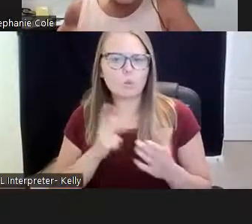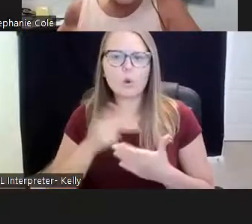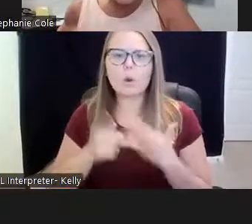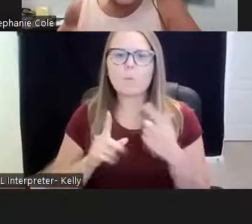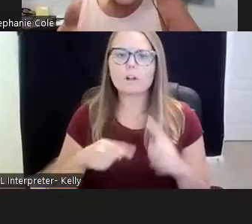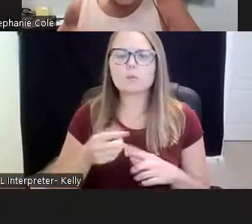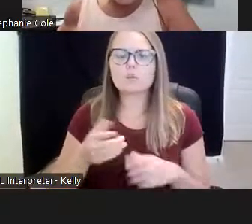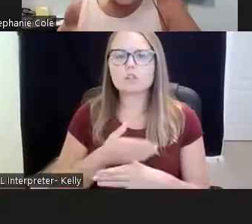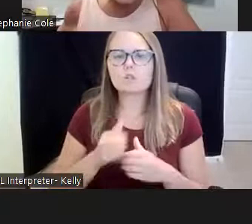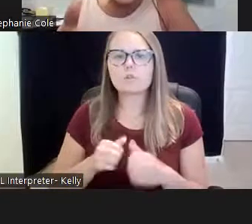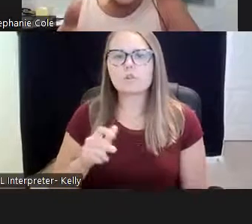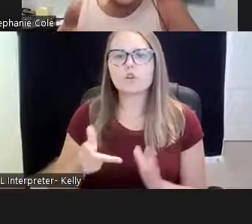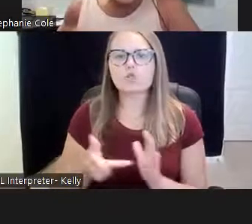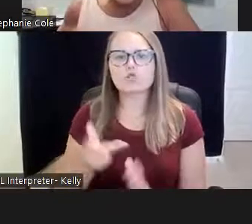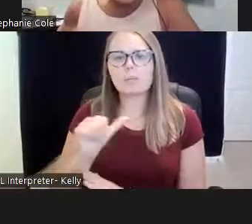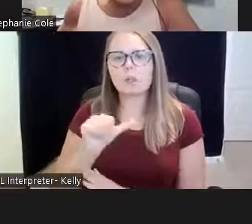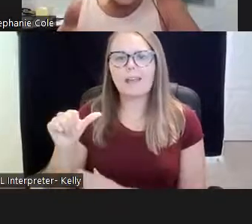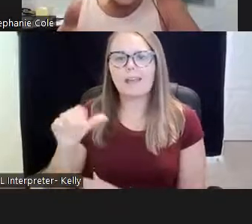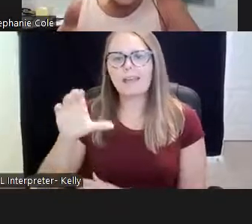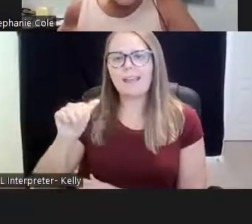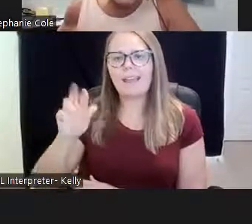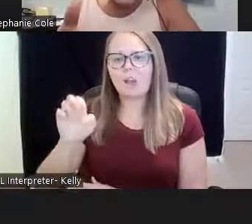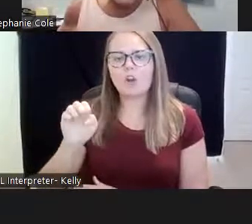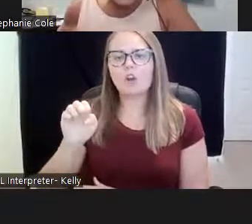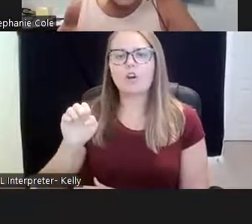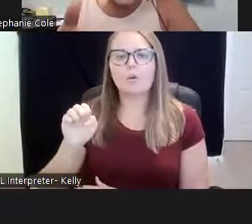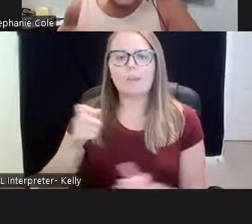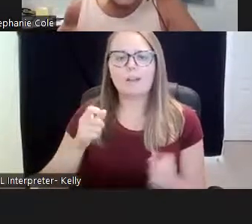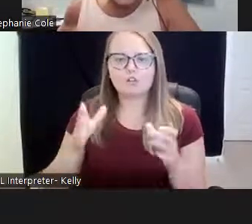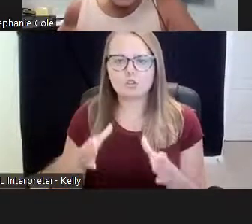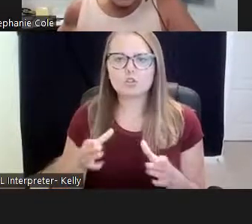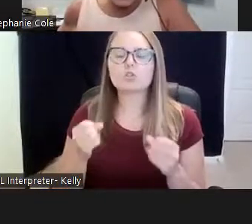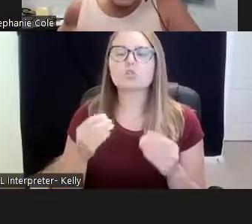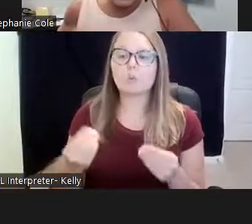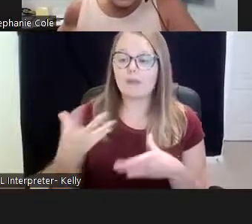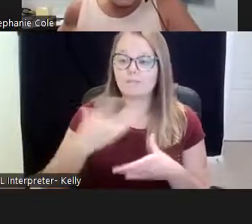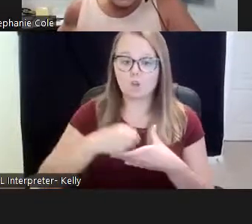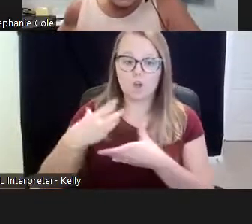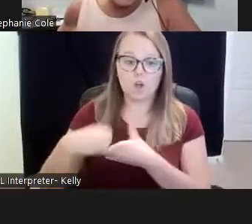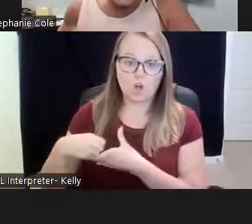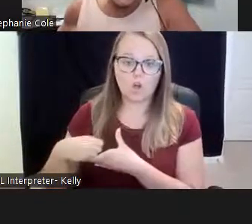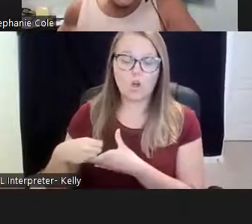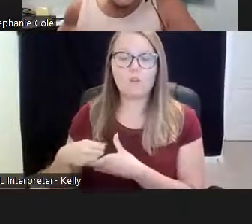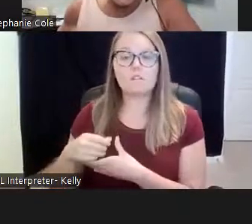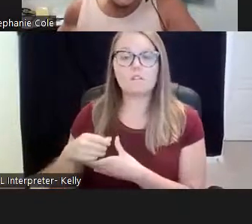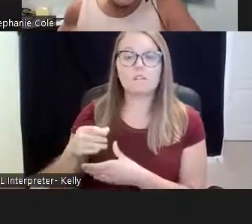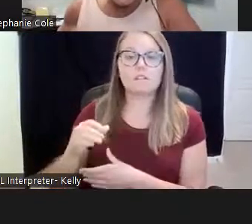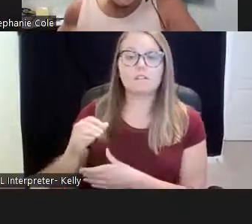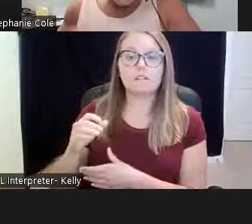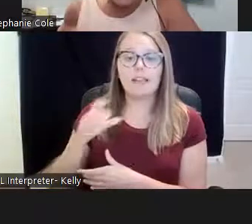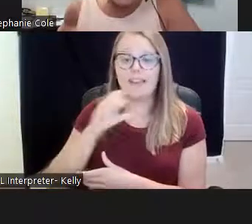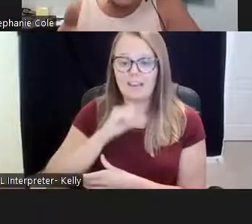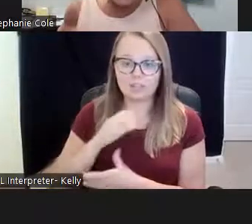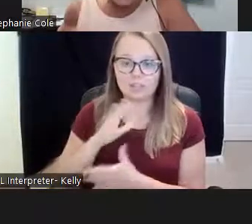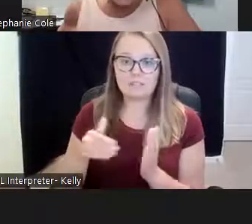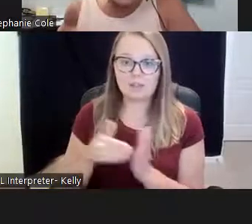their AAA care manager. So we involved our area agencies on aging, and we even gave the agencies sort